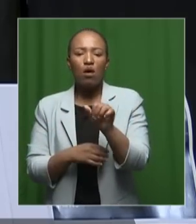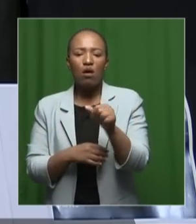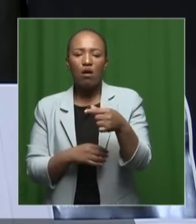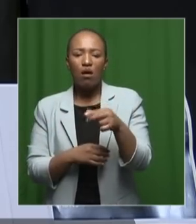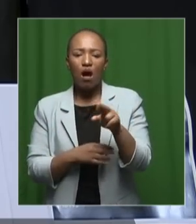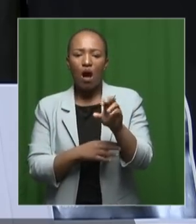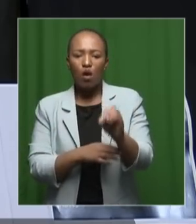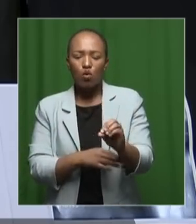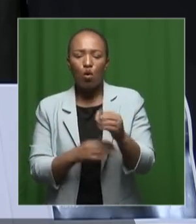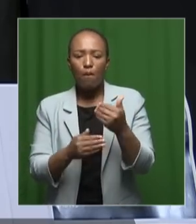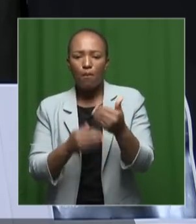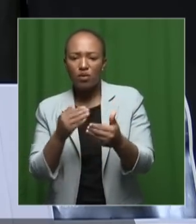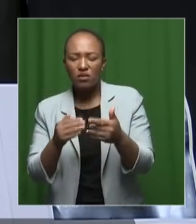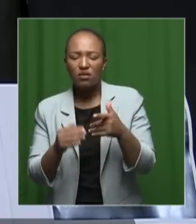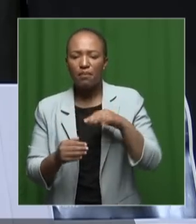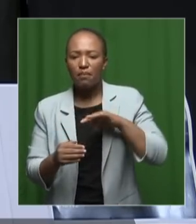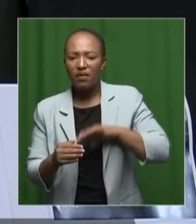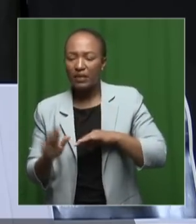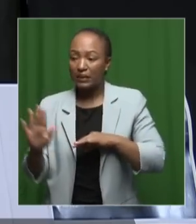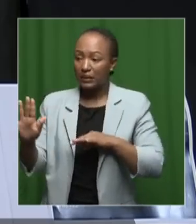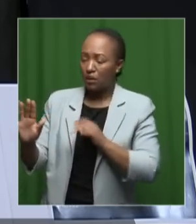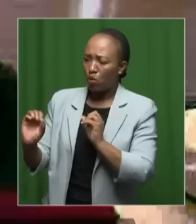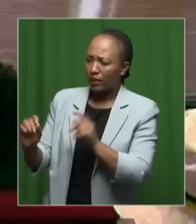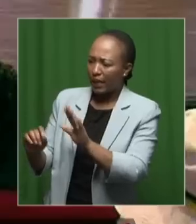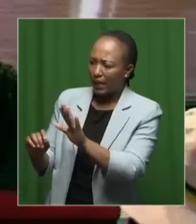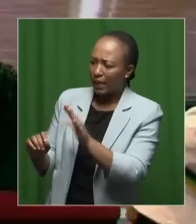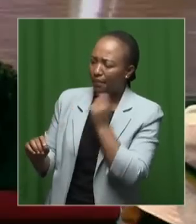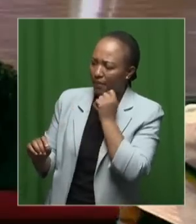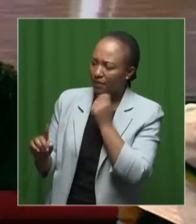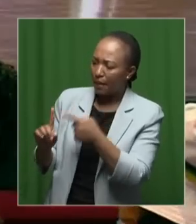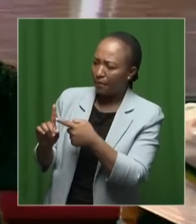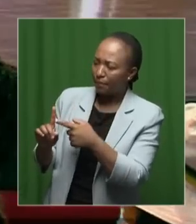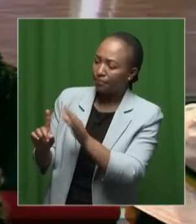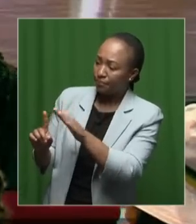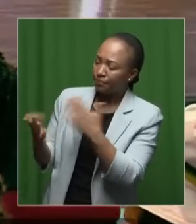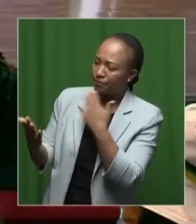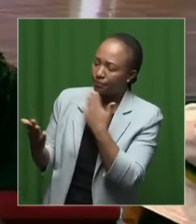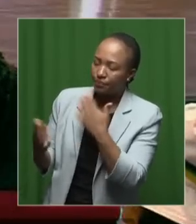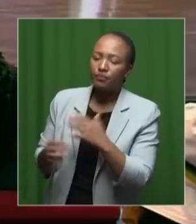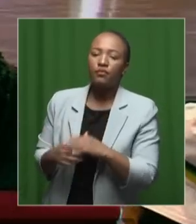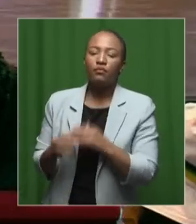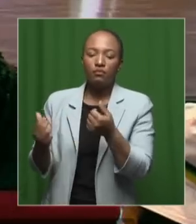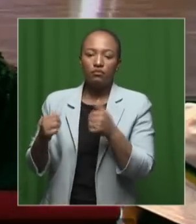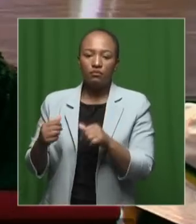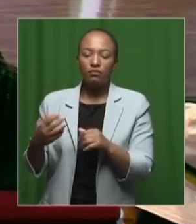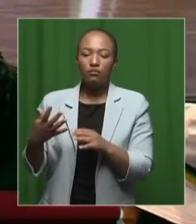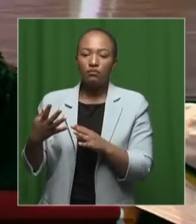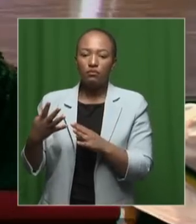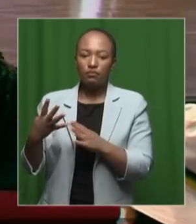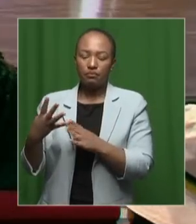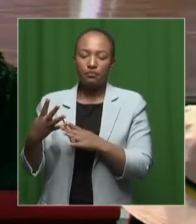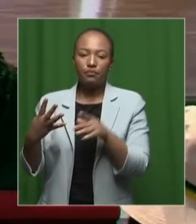we'll do beneficiation. All right. Jobs Mr. is going to Manyi? be fashionable. Thank you. Mackenzie?